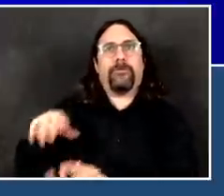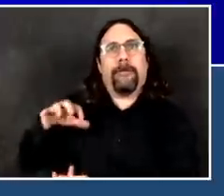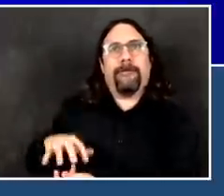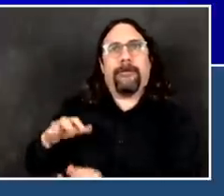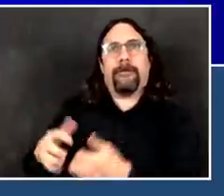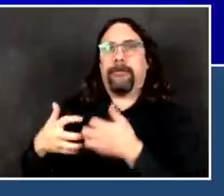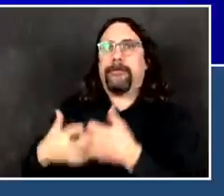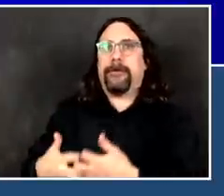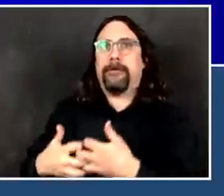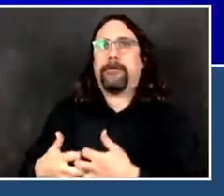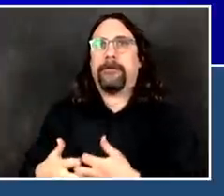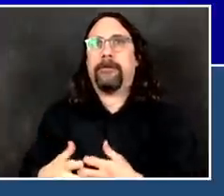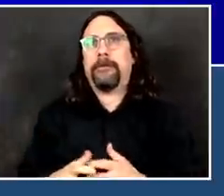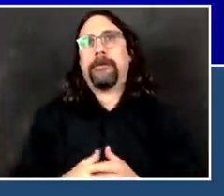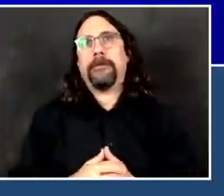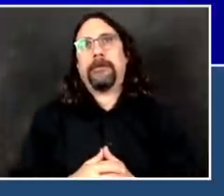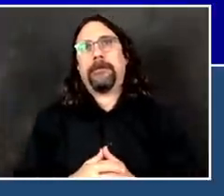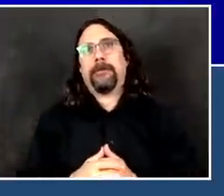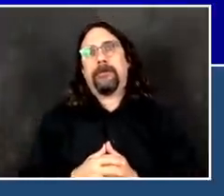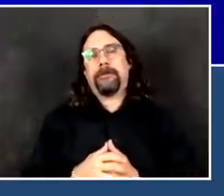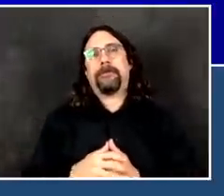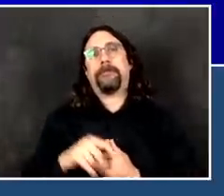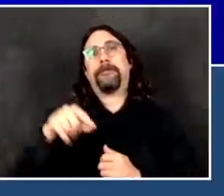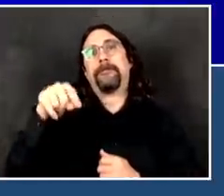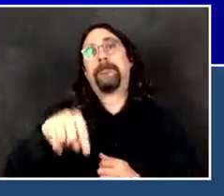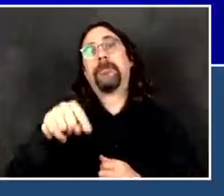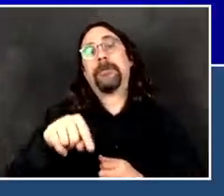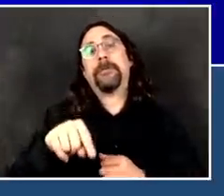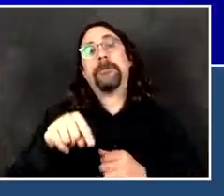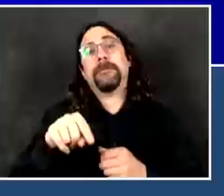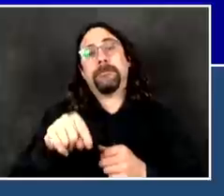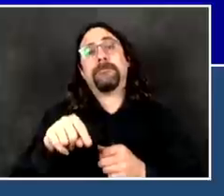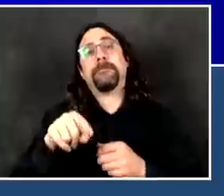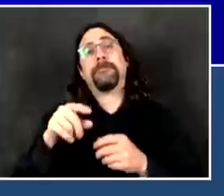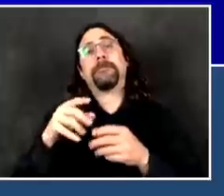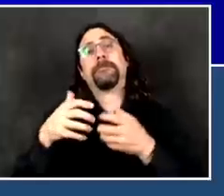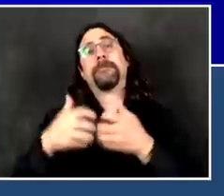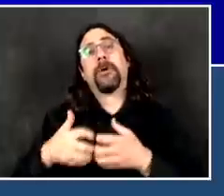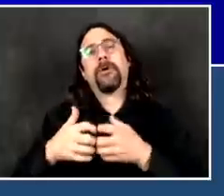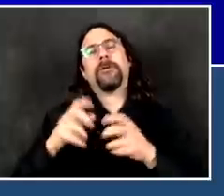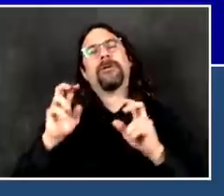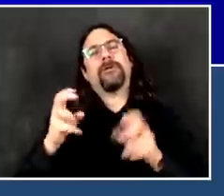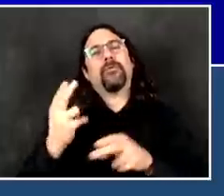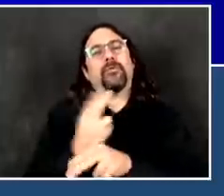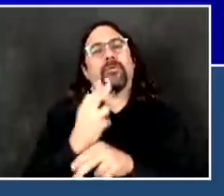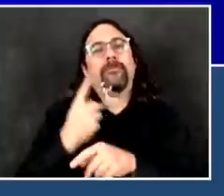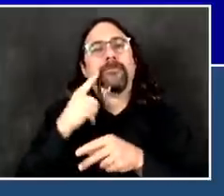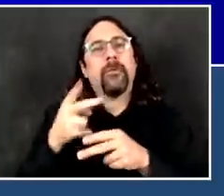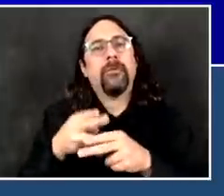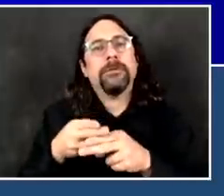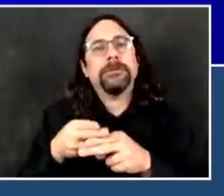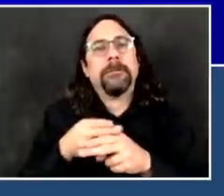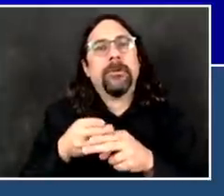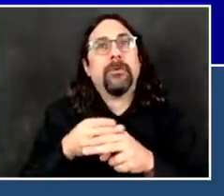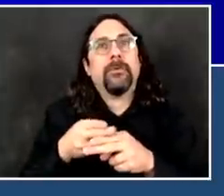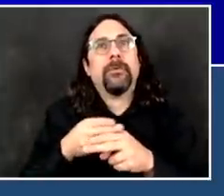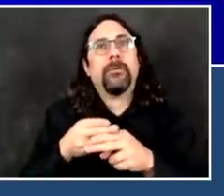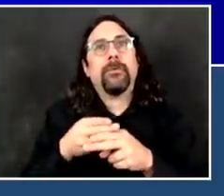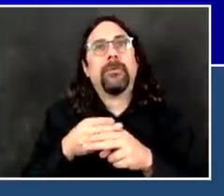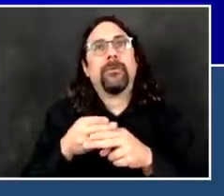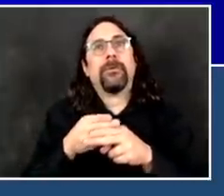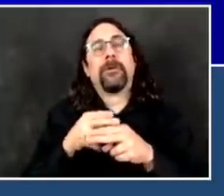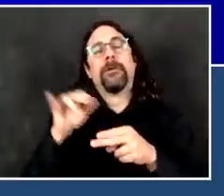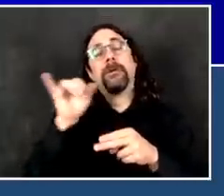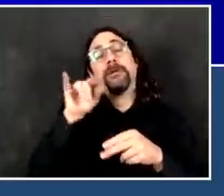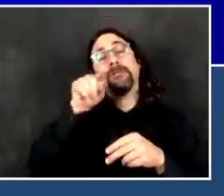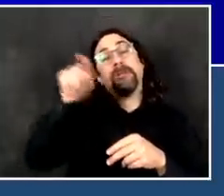help to stretch out the capacity of a hospital so that as they're getting more of those full-service ventilators available at any given